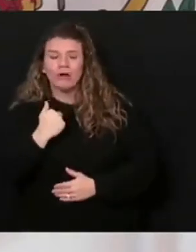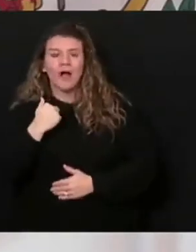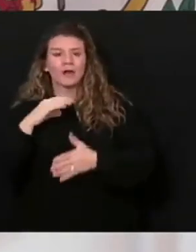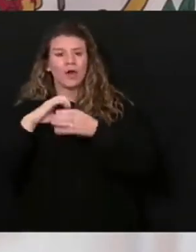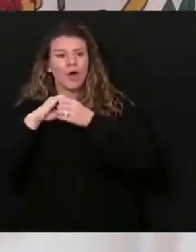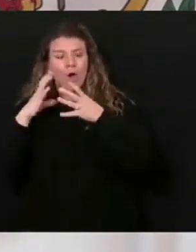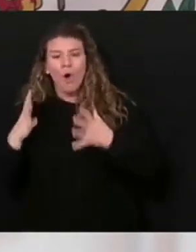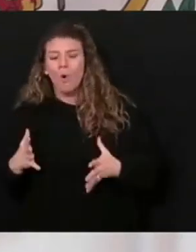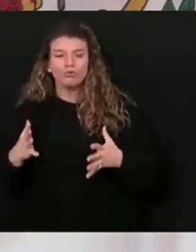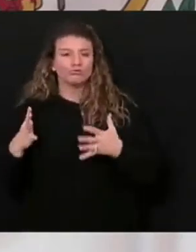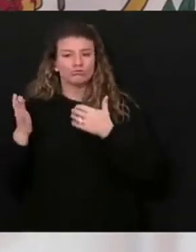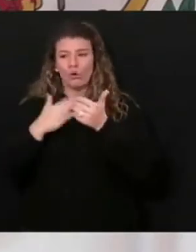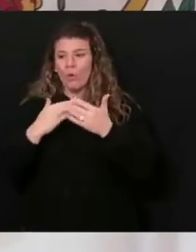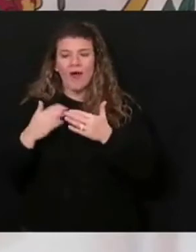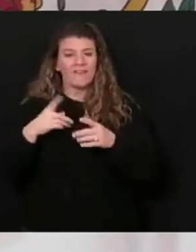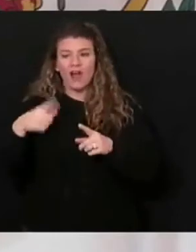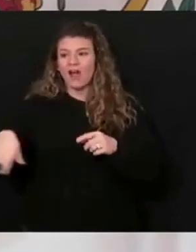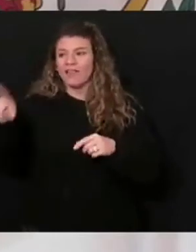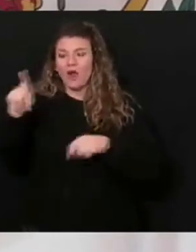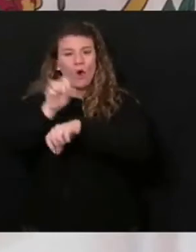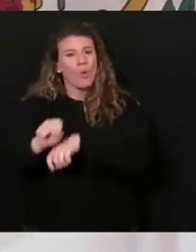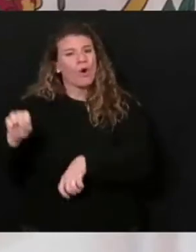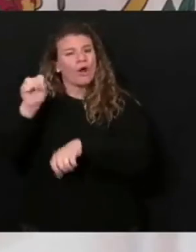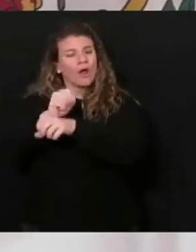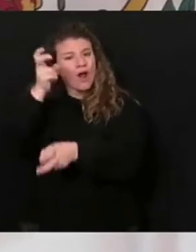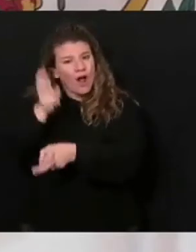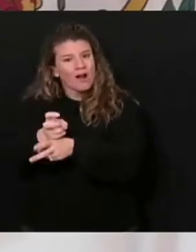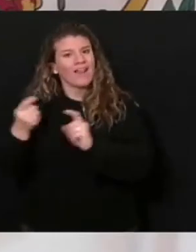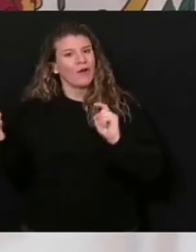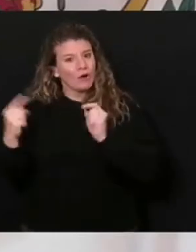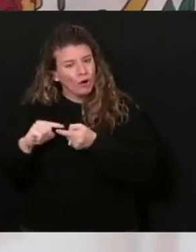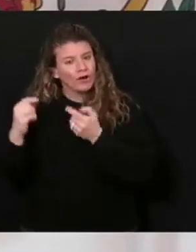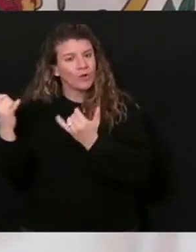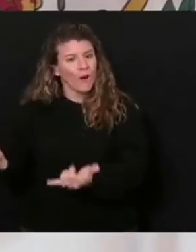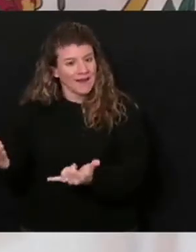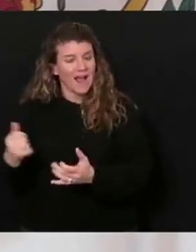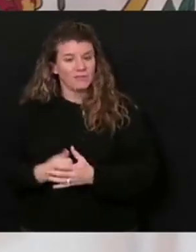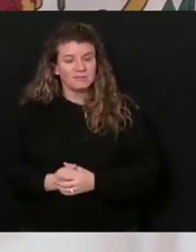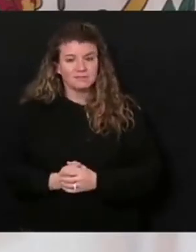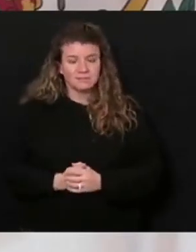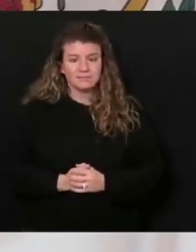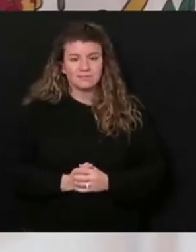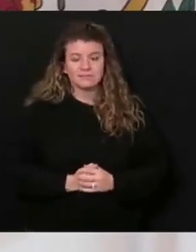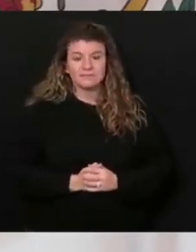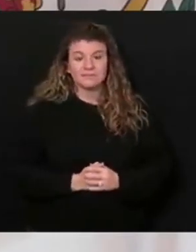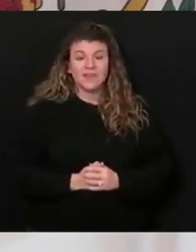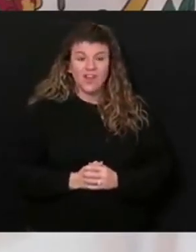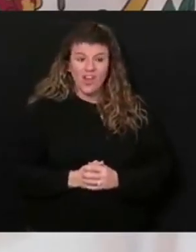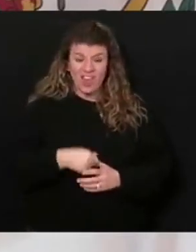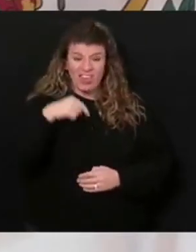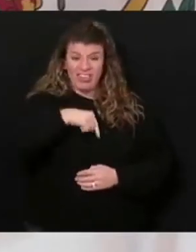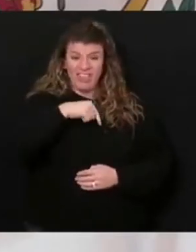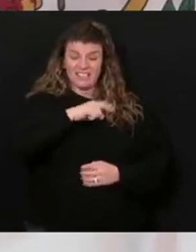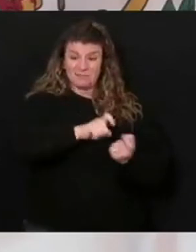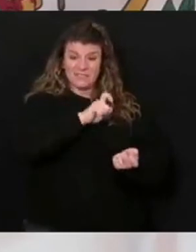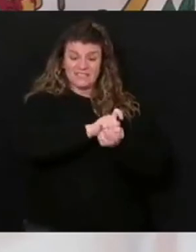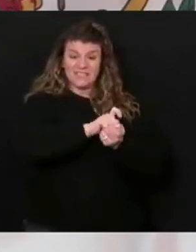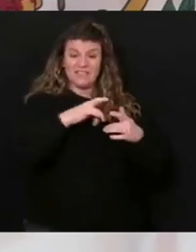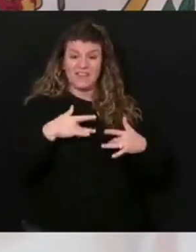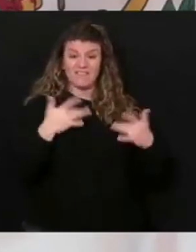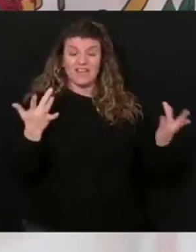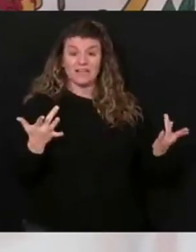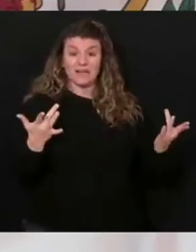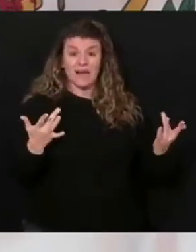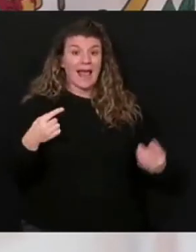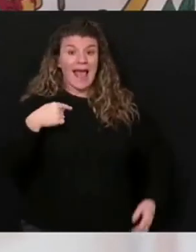all, whatever it may be, are really hurting. You know, I can tell you, as far as this event goes, I wasn't